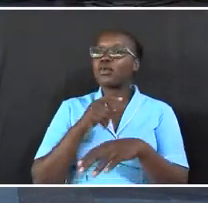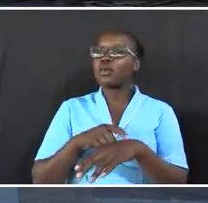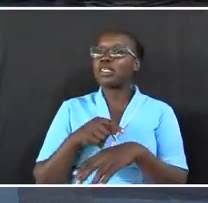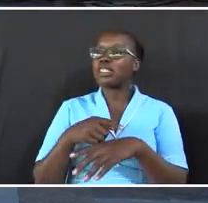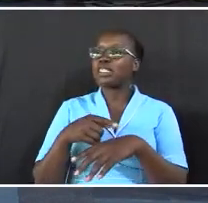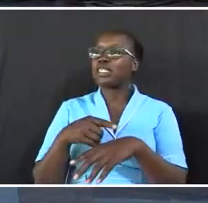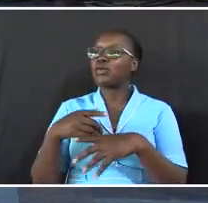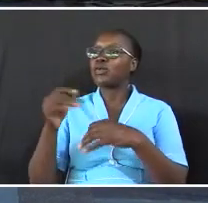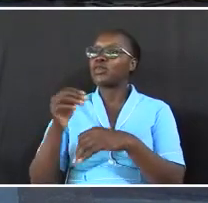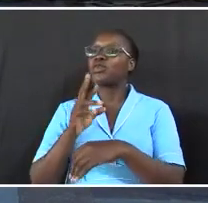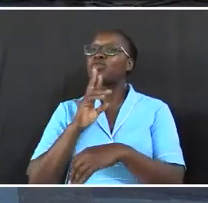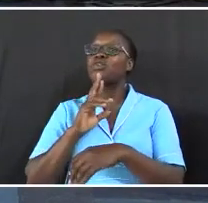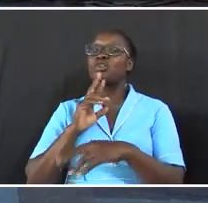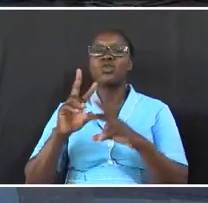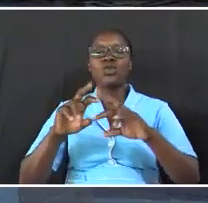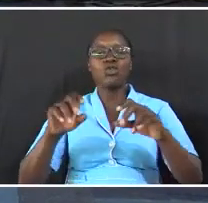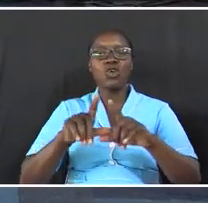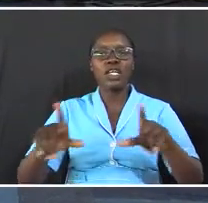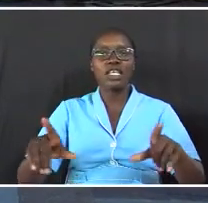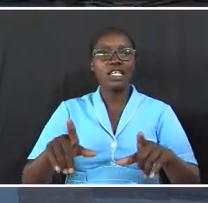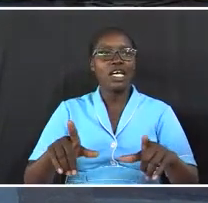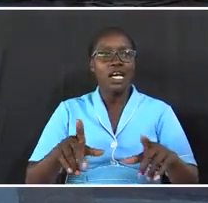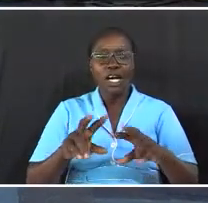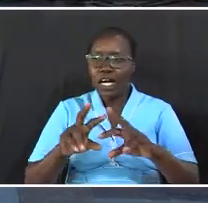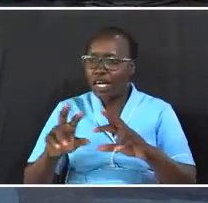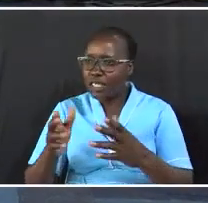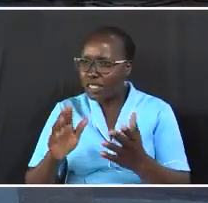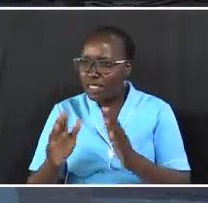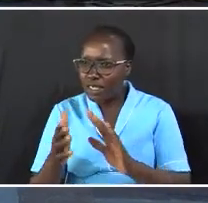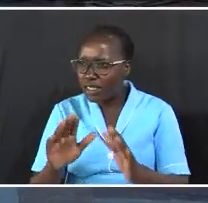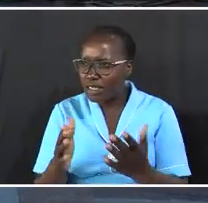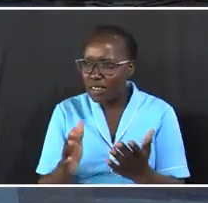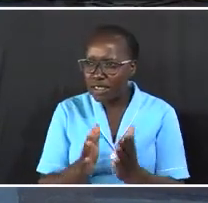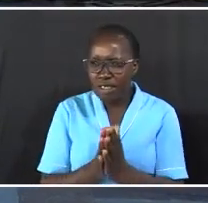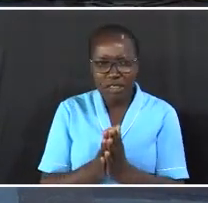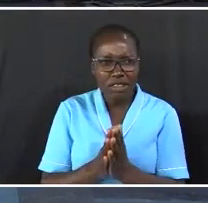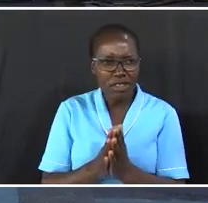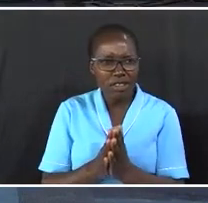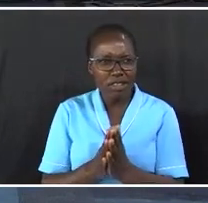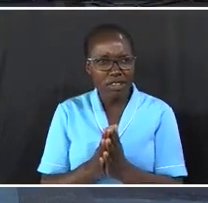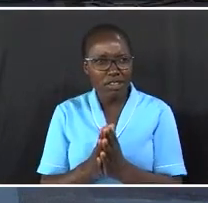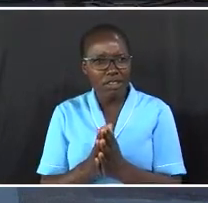Roiro and we were looking for land. And we saw all those brought maguta maguta in Roiro. Huh?